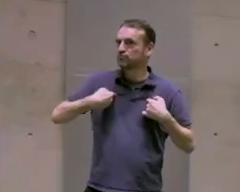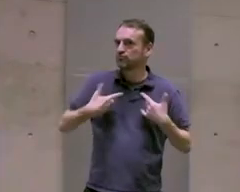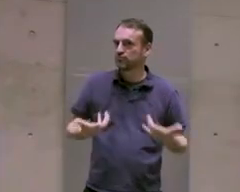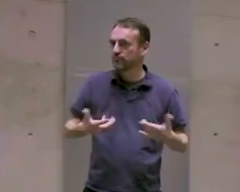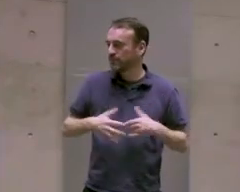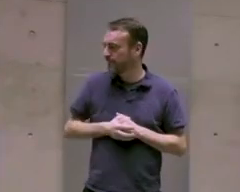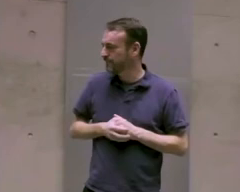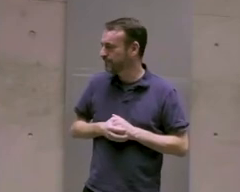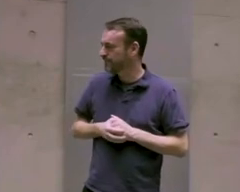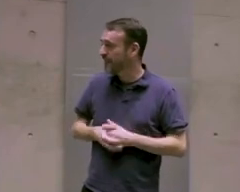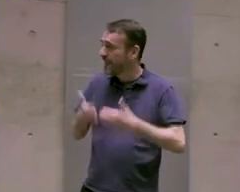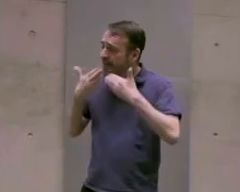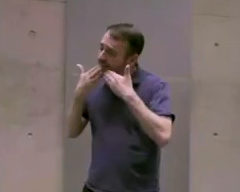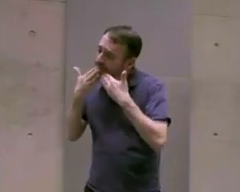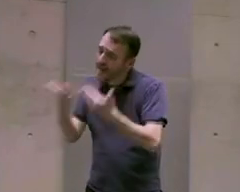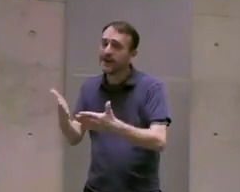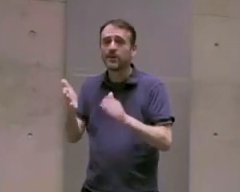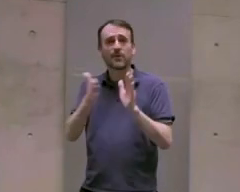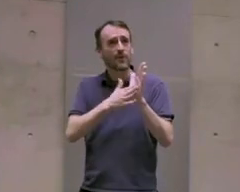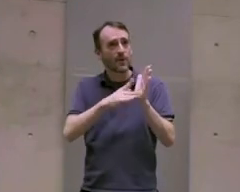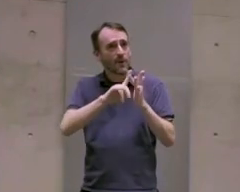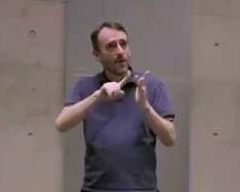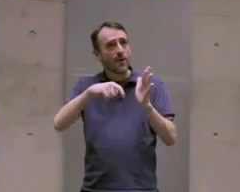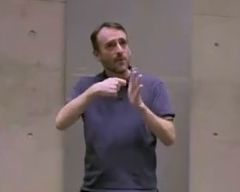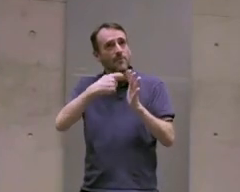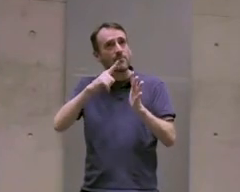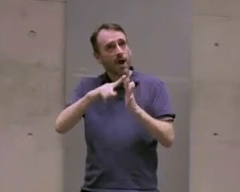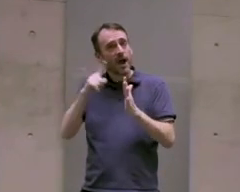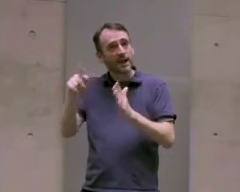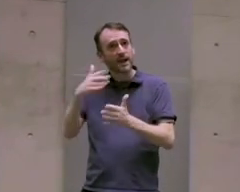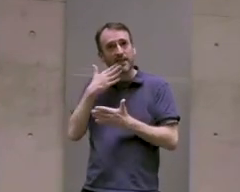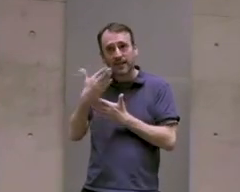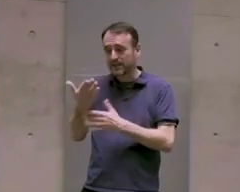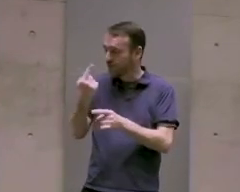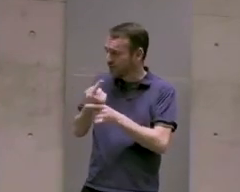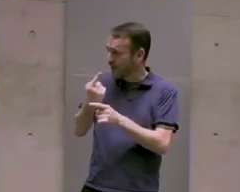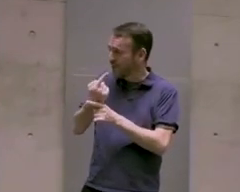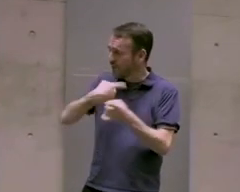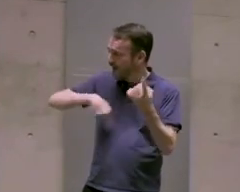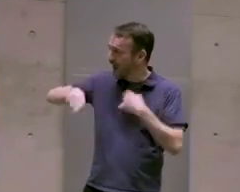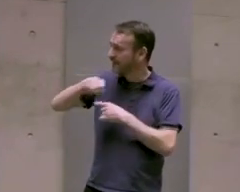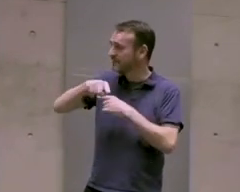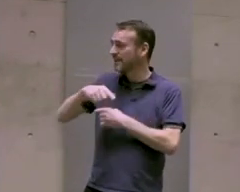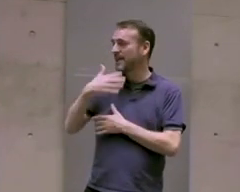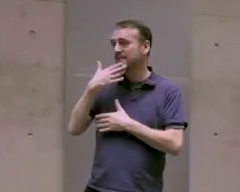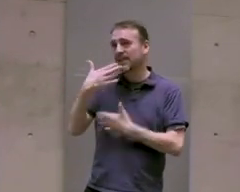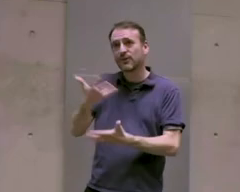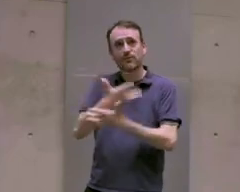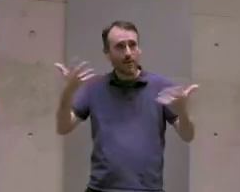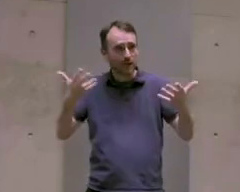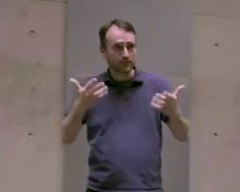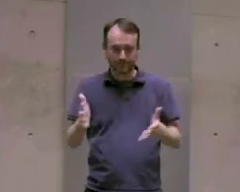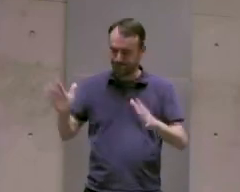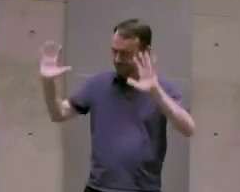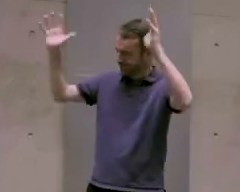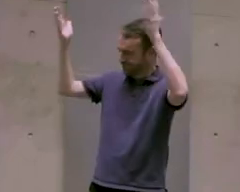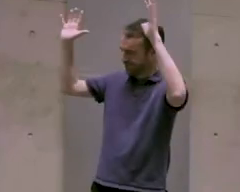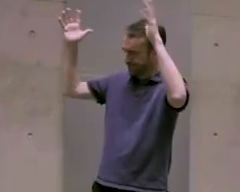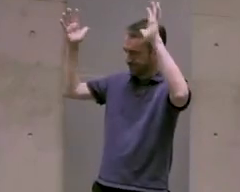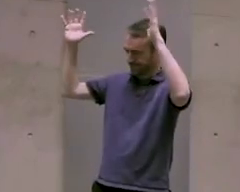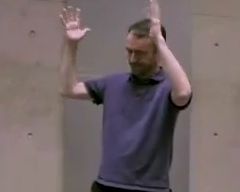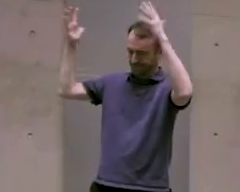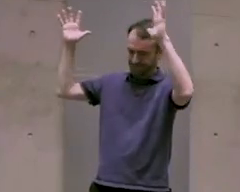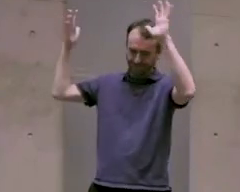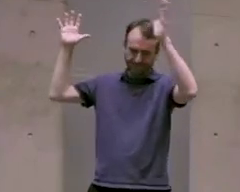Brilliant. Well, thank you so much, Mike, for having a chat with us. It flew by. So thank you so much. Awesome. Thank you.